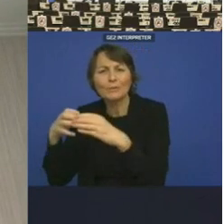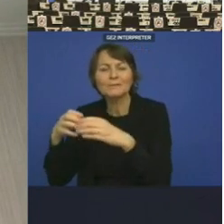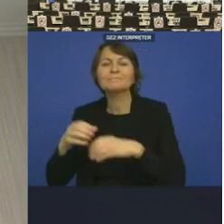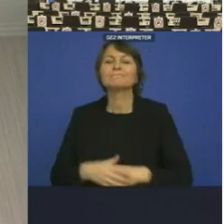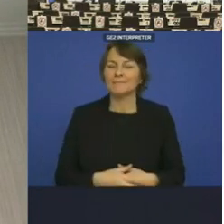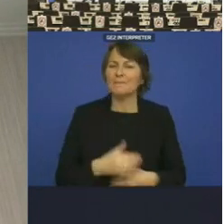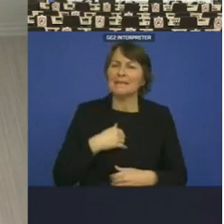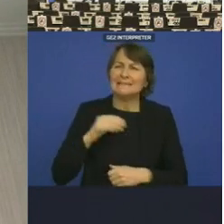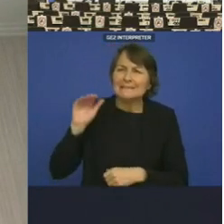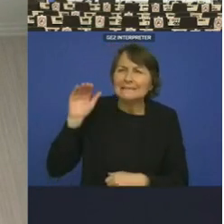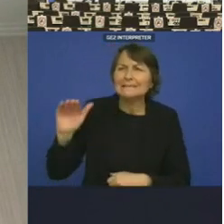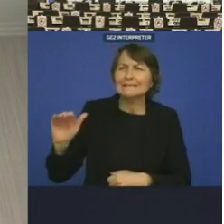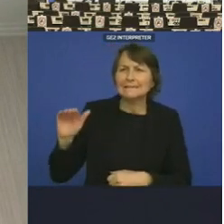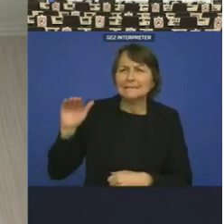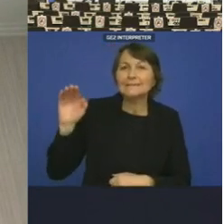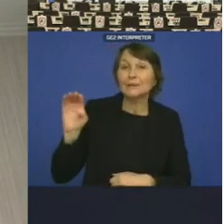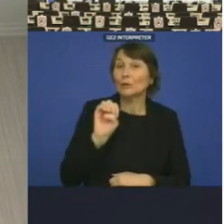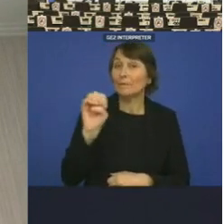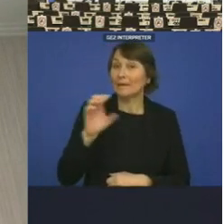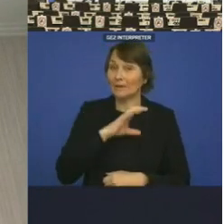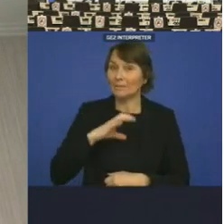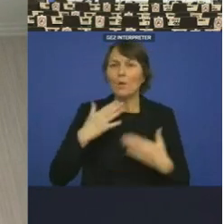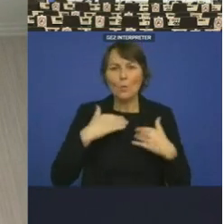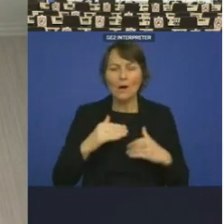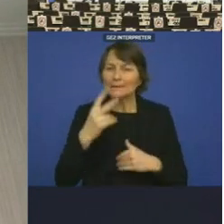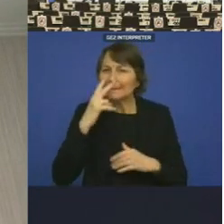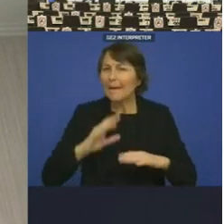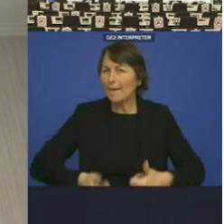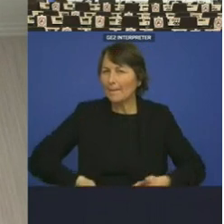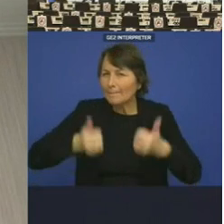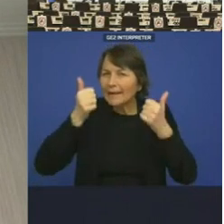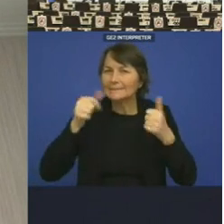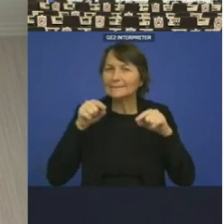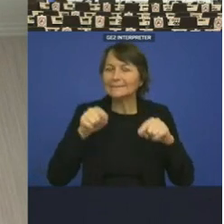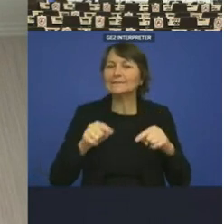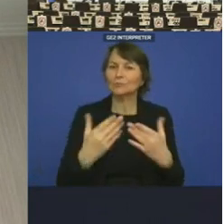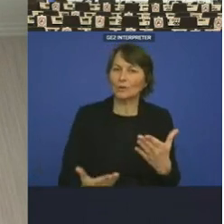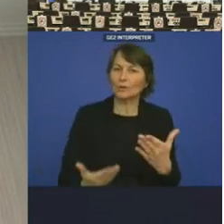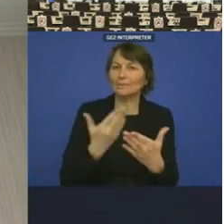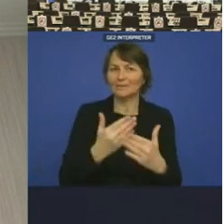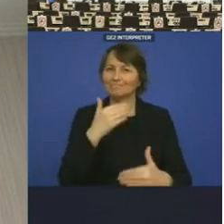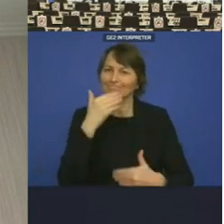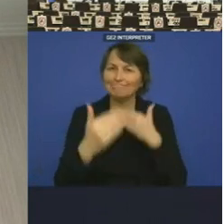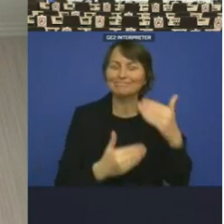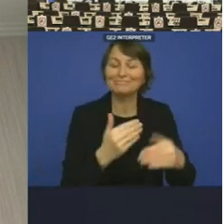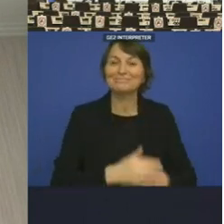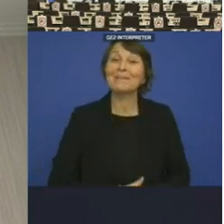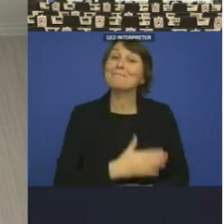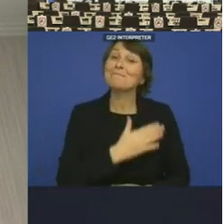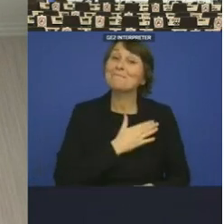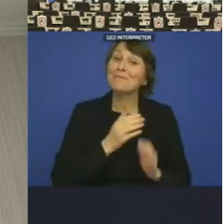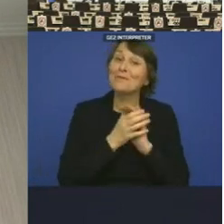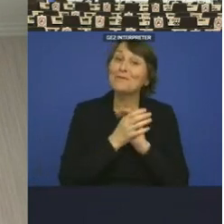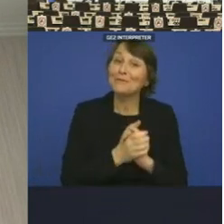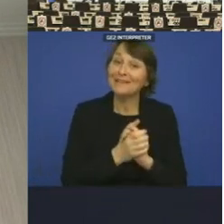Commission and member states in order to see these recommendations put into force. Dear friends of sport, at